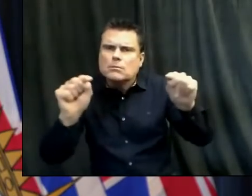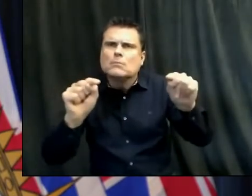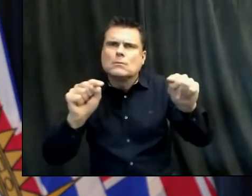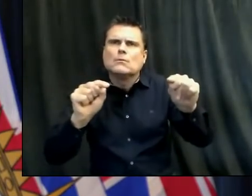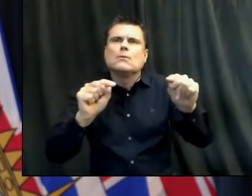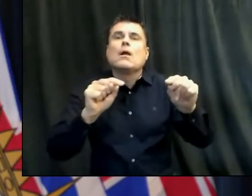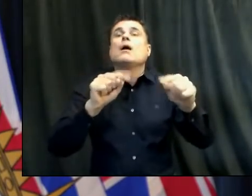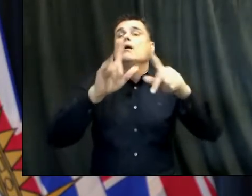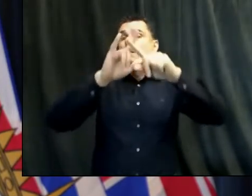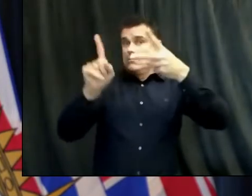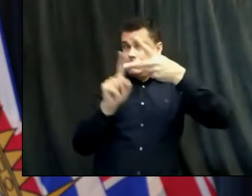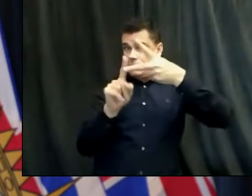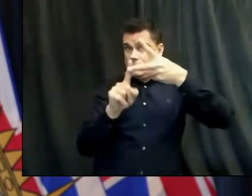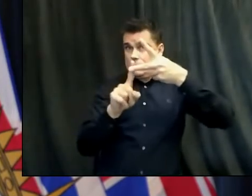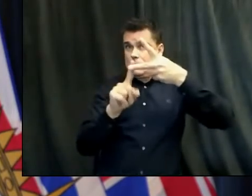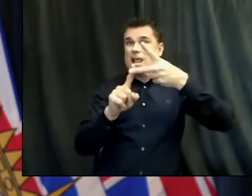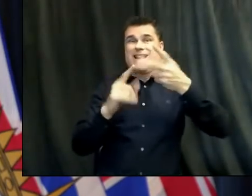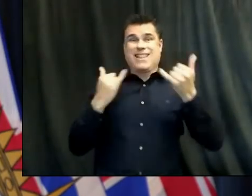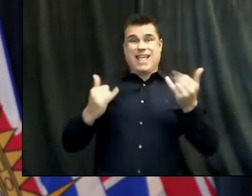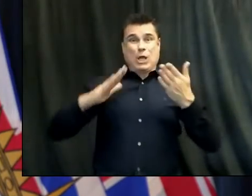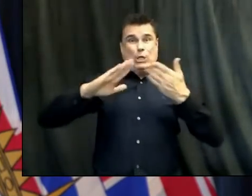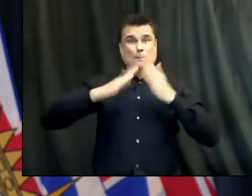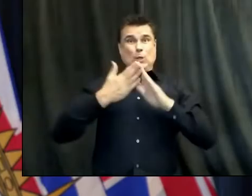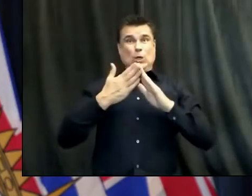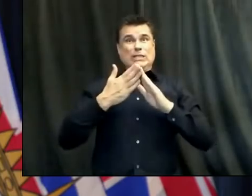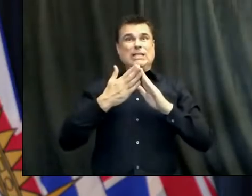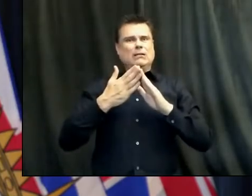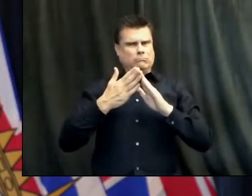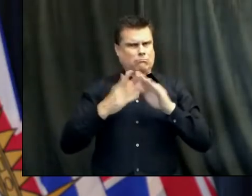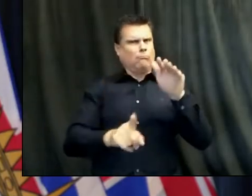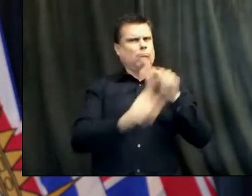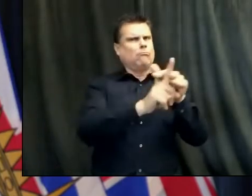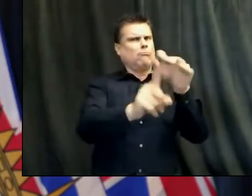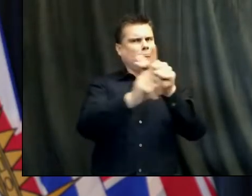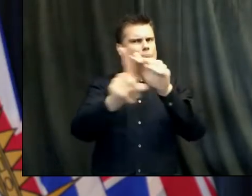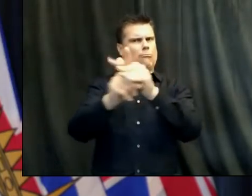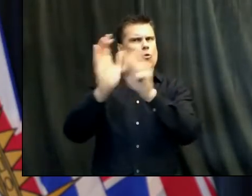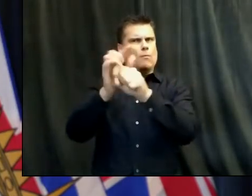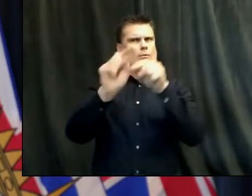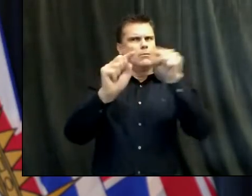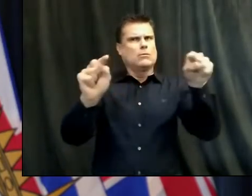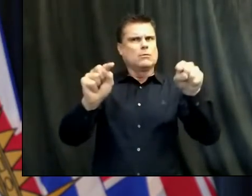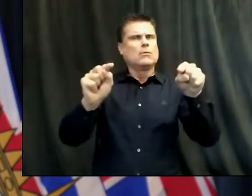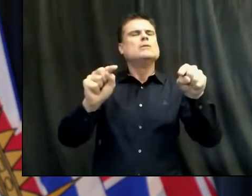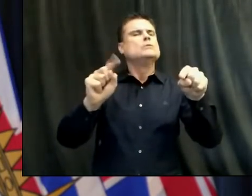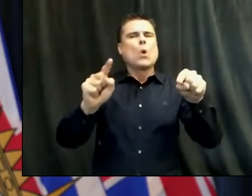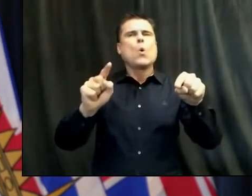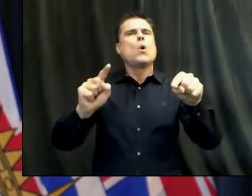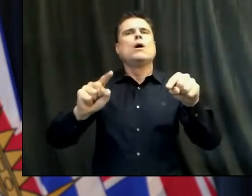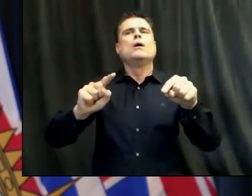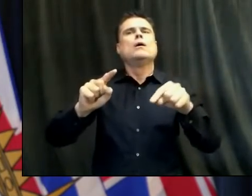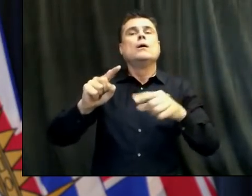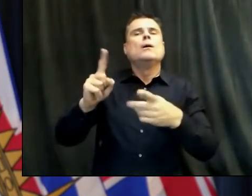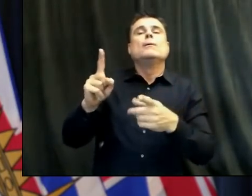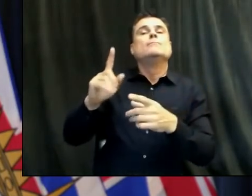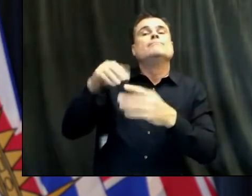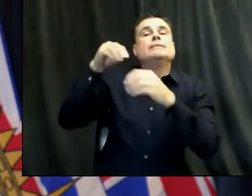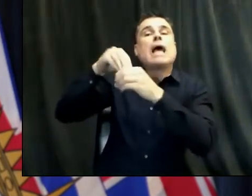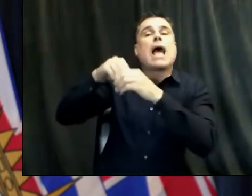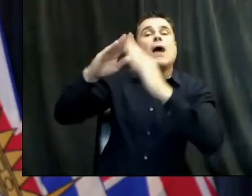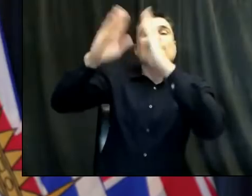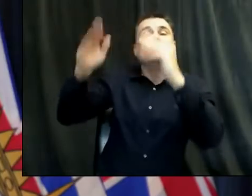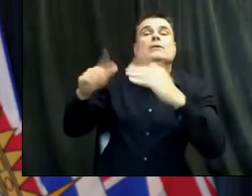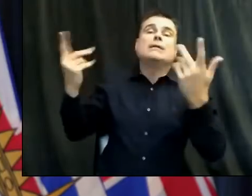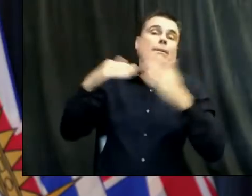increased community spread, which is why we have some of the measures in place around group indoor fitness, why we have